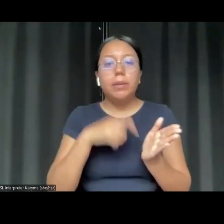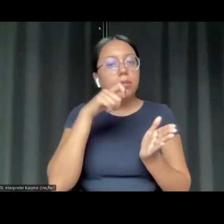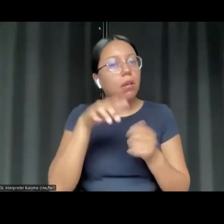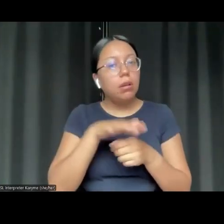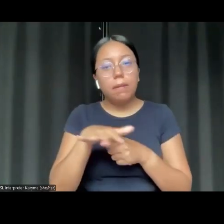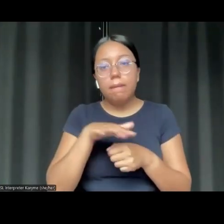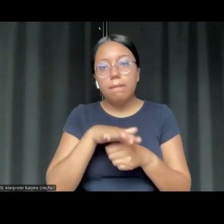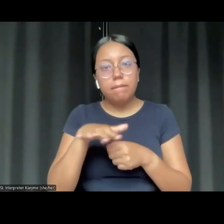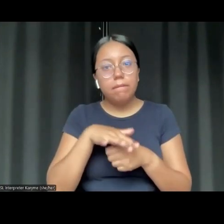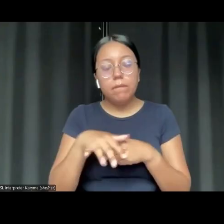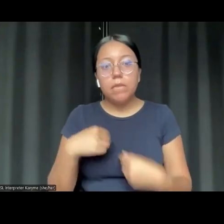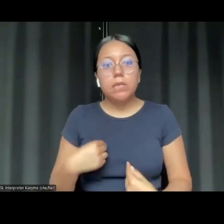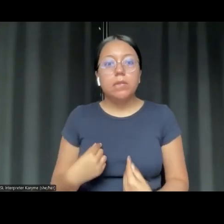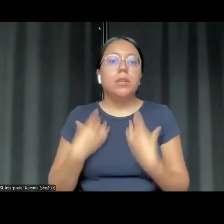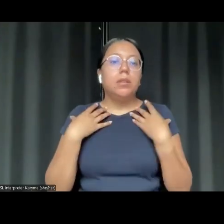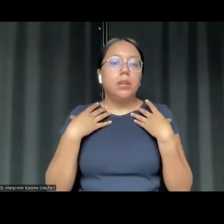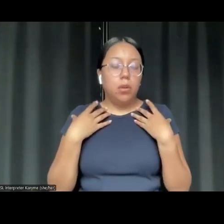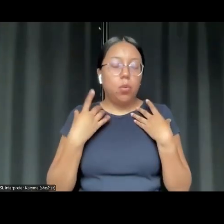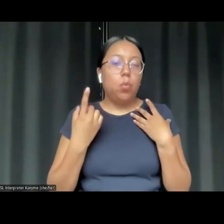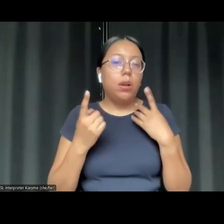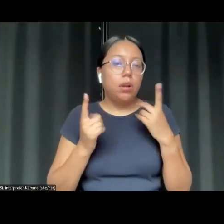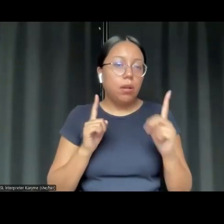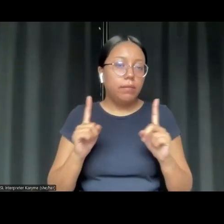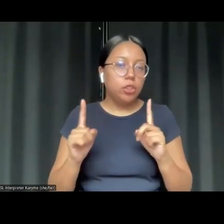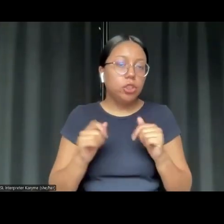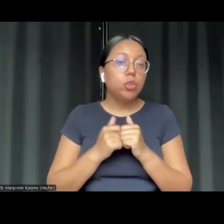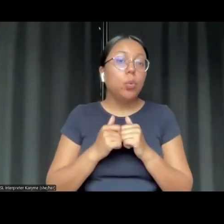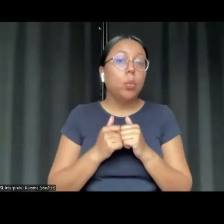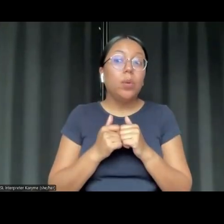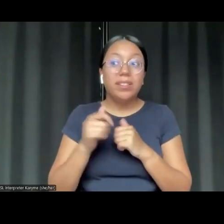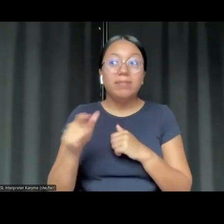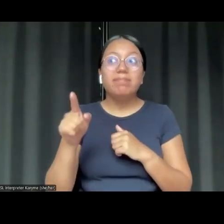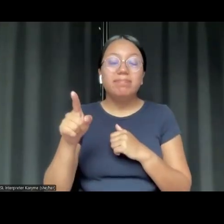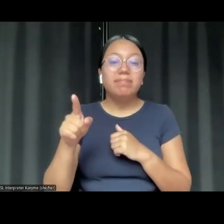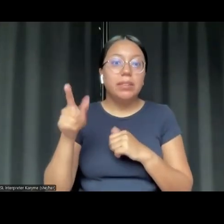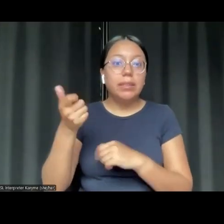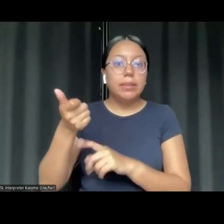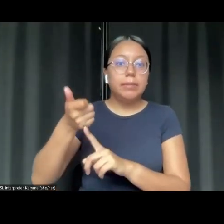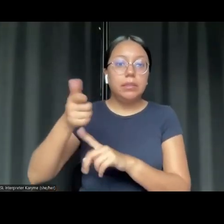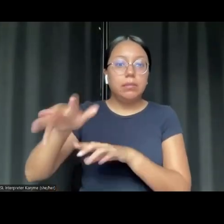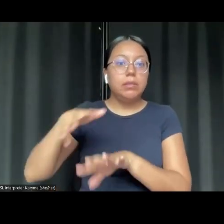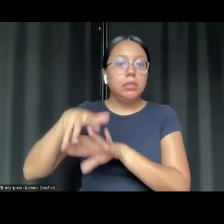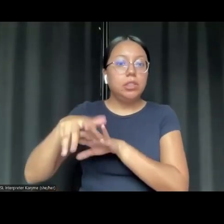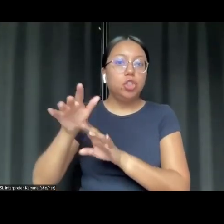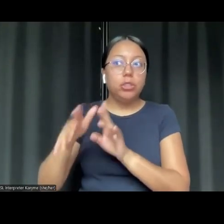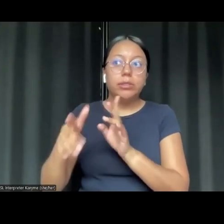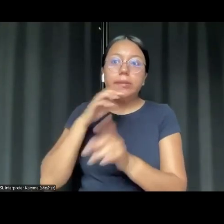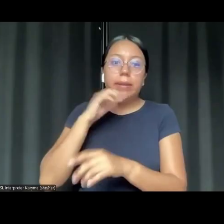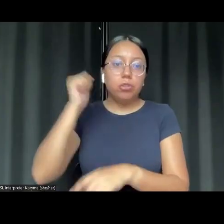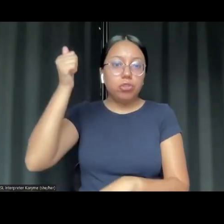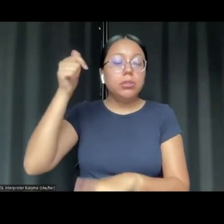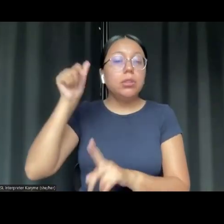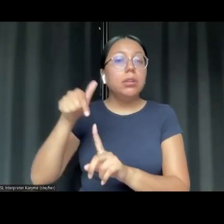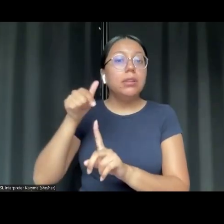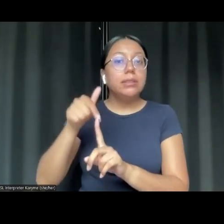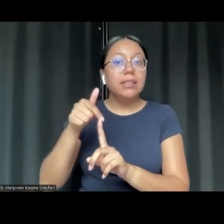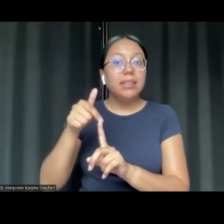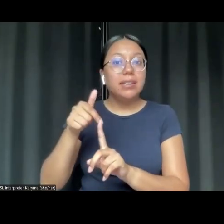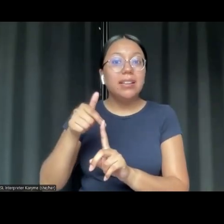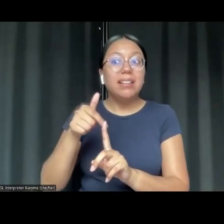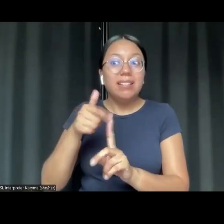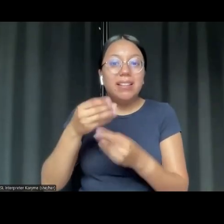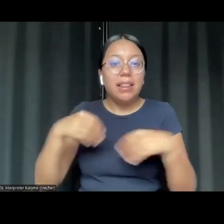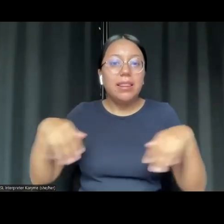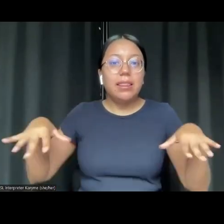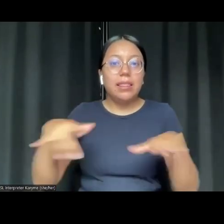a conversation with Indigenous elders in which they said land acknowledgements can make people feel like they